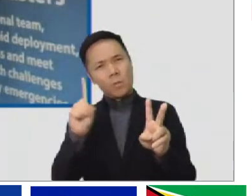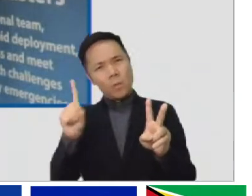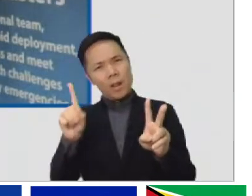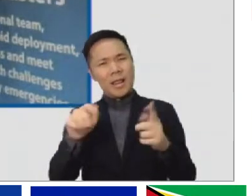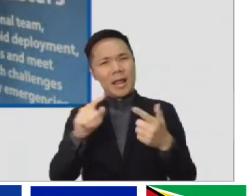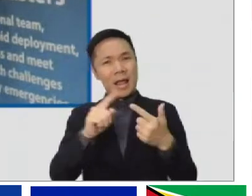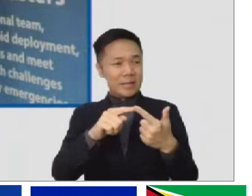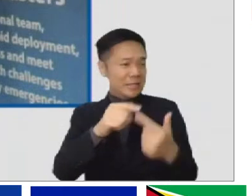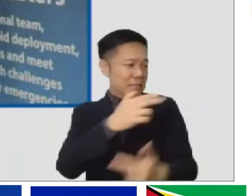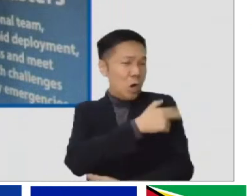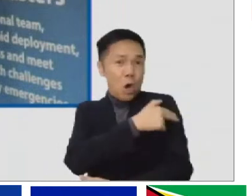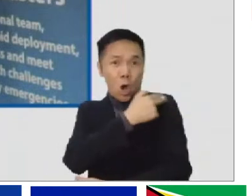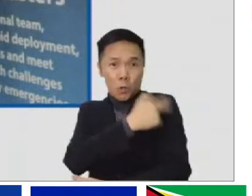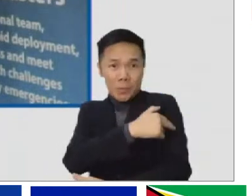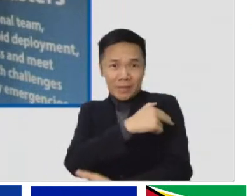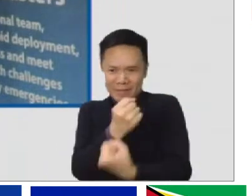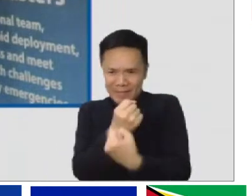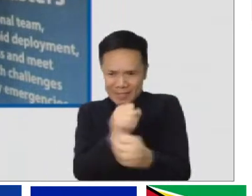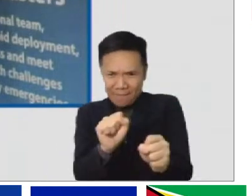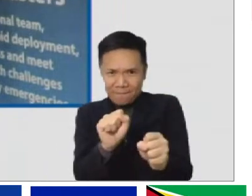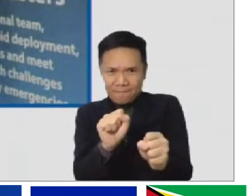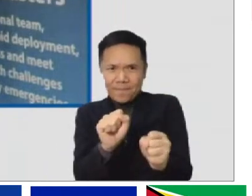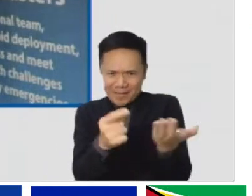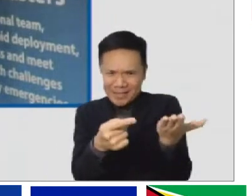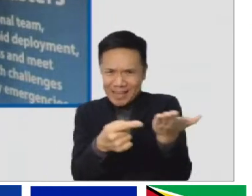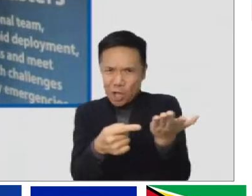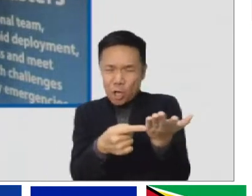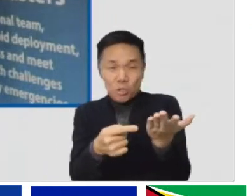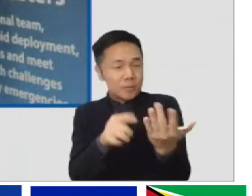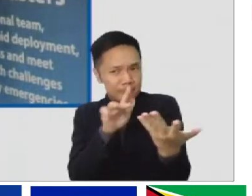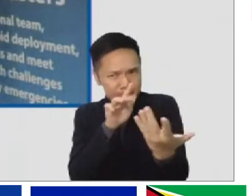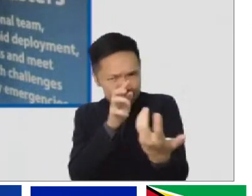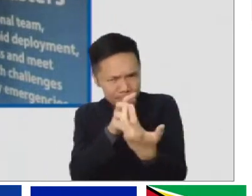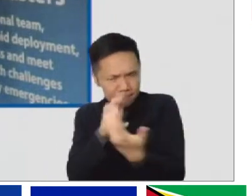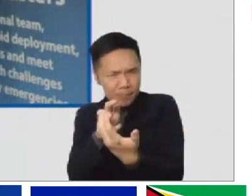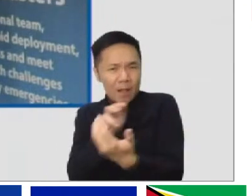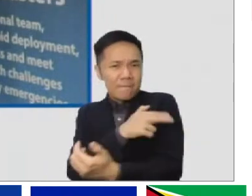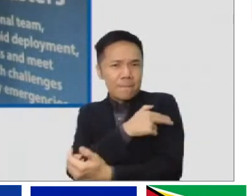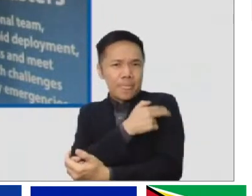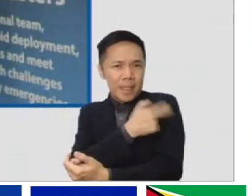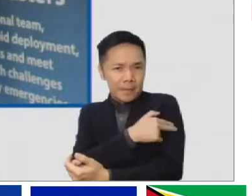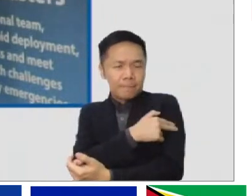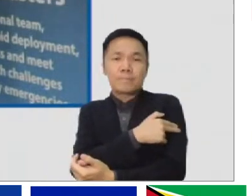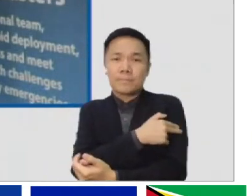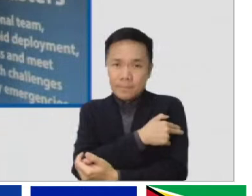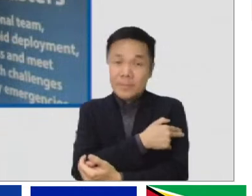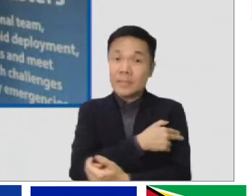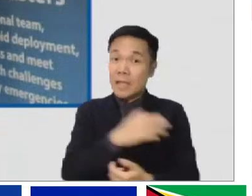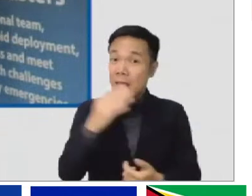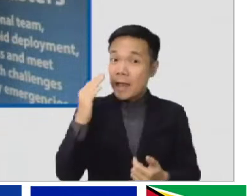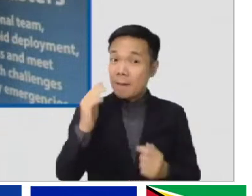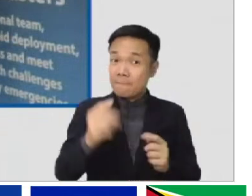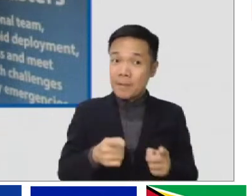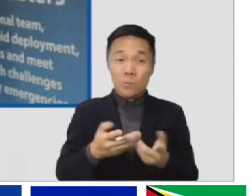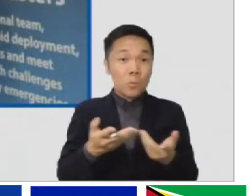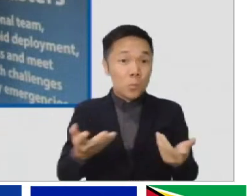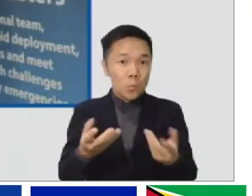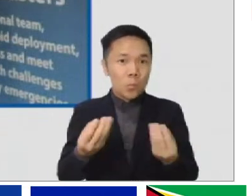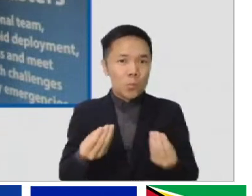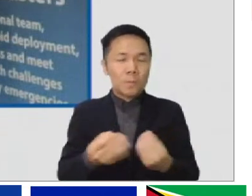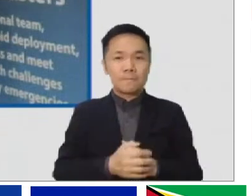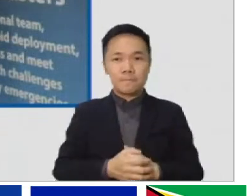green, and ultimately including several other issues, like, for example, the inclusion of people